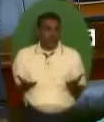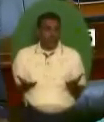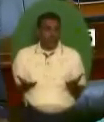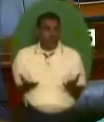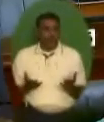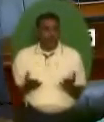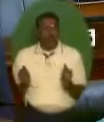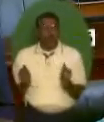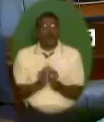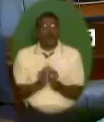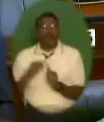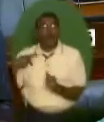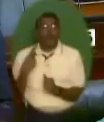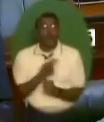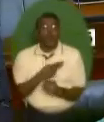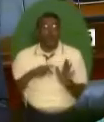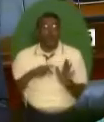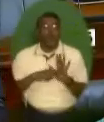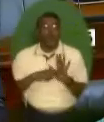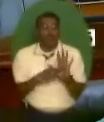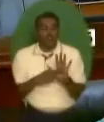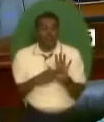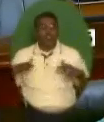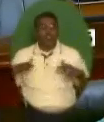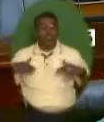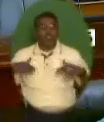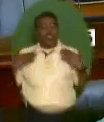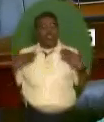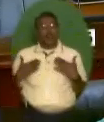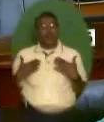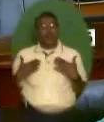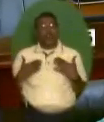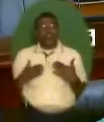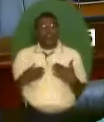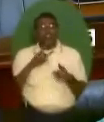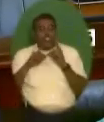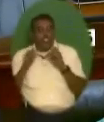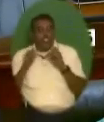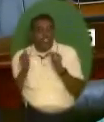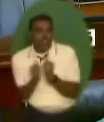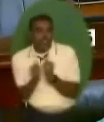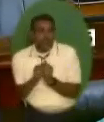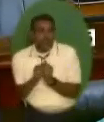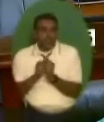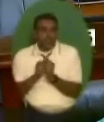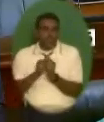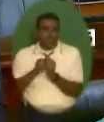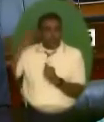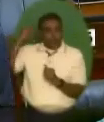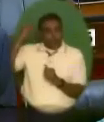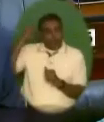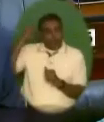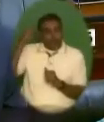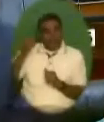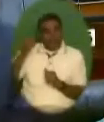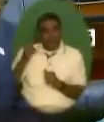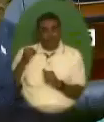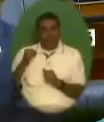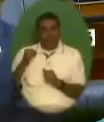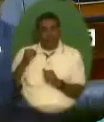as a parliamentary representative, I am quite happy to liaise with any minister, any of my colleagues, for the service of my